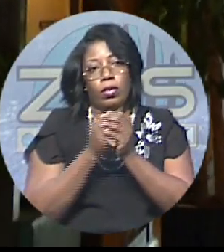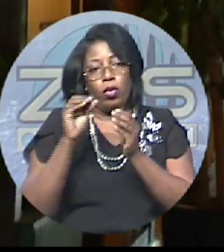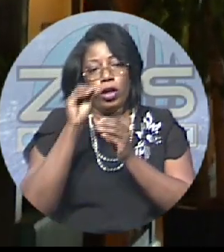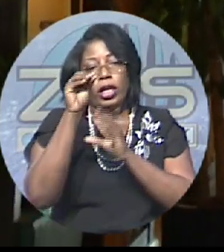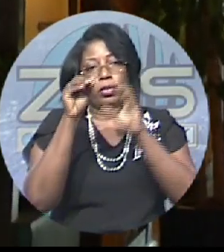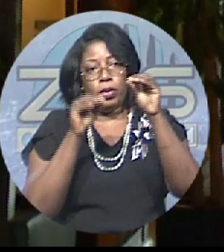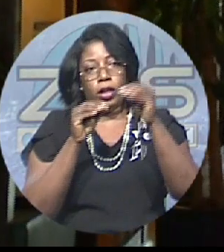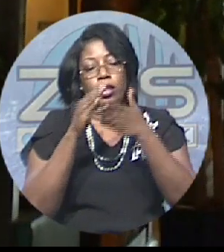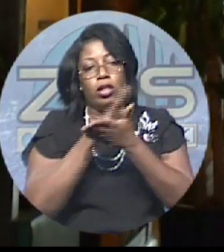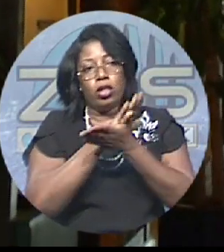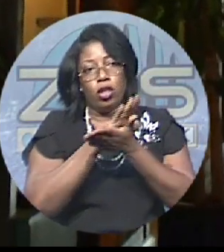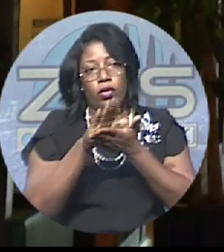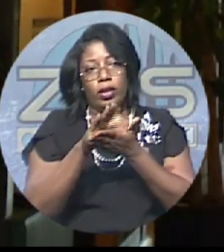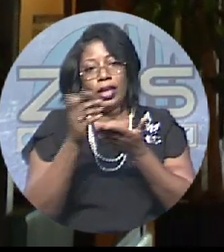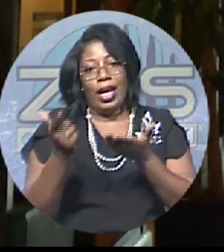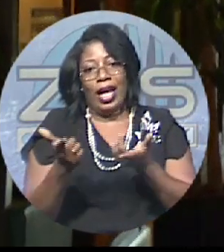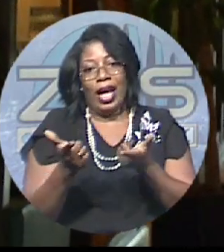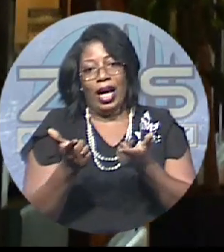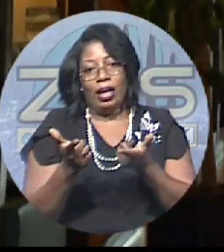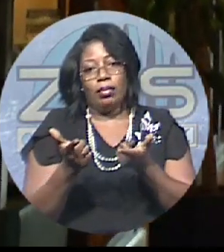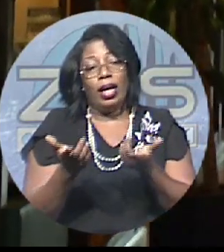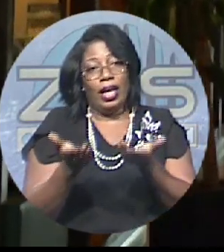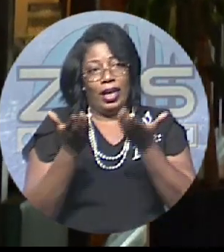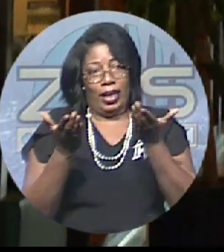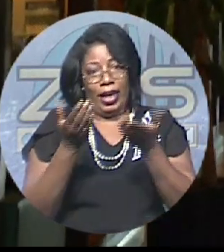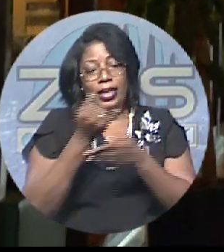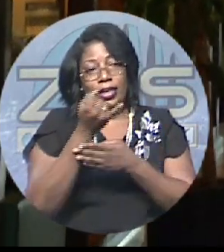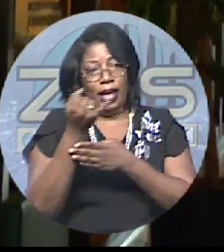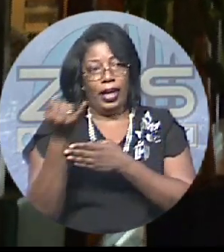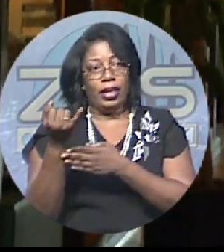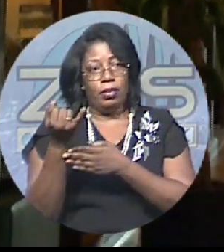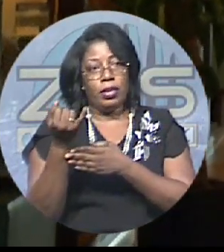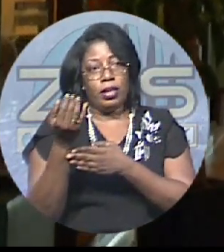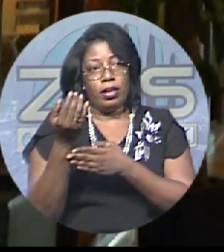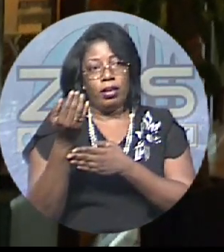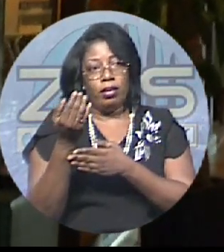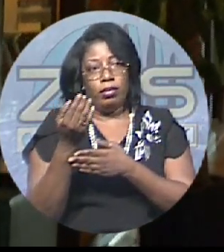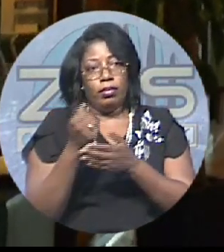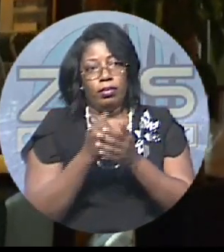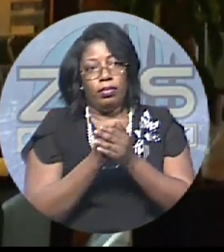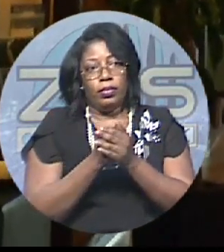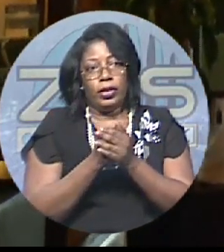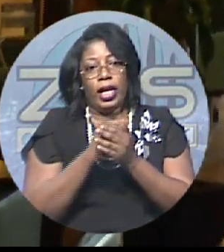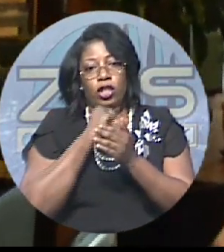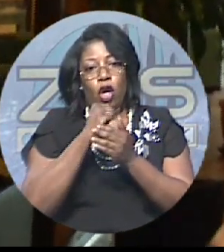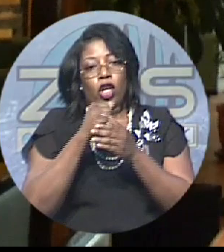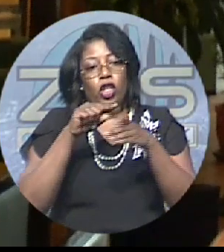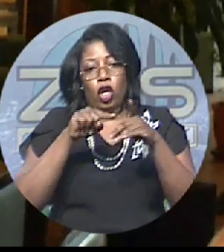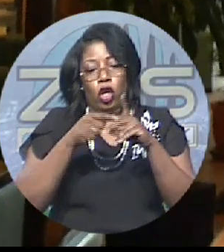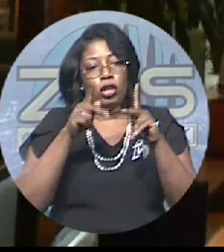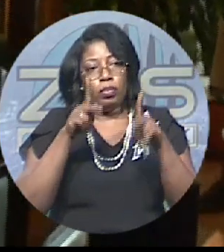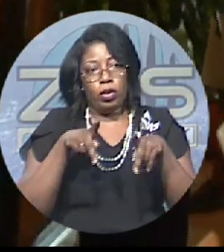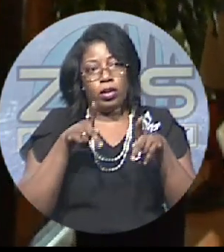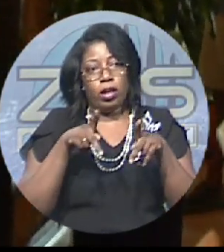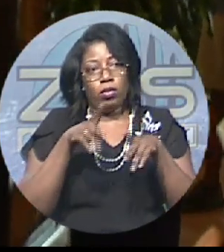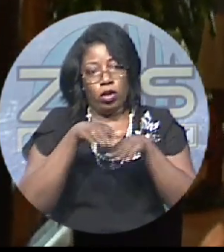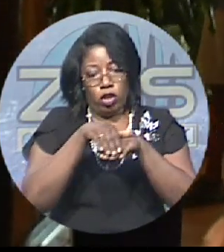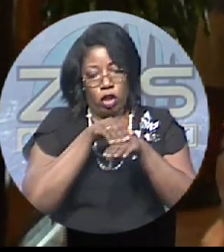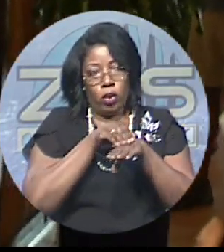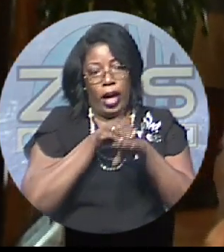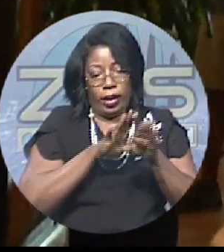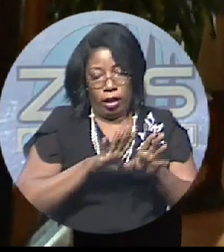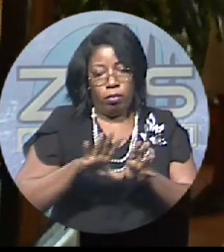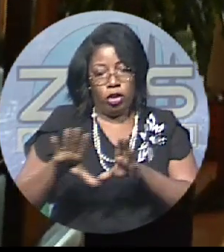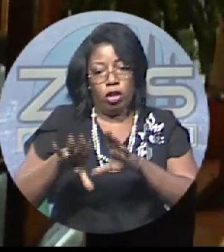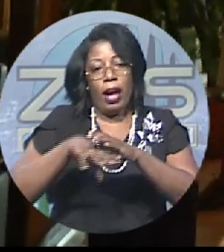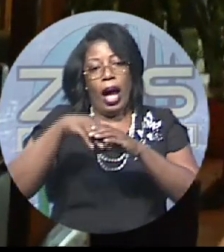large surface area, light items, so they're not going to fall too quickly and hurt people on the ground. They open up, slow down, and push them